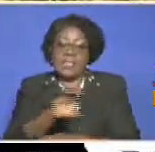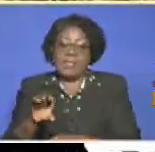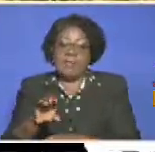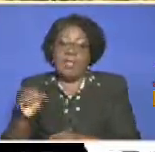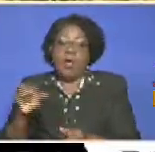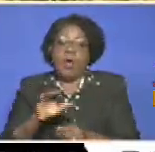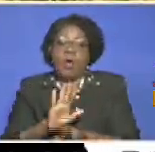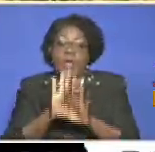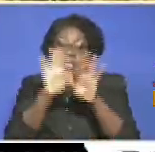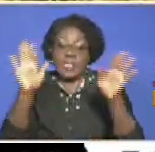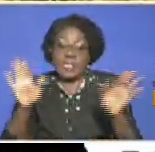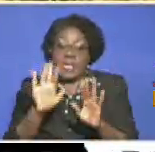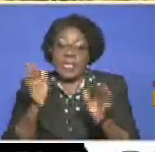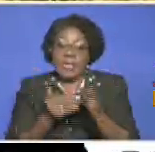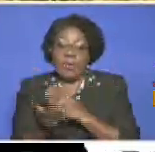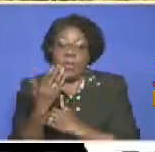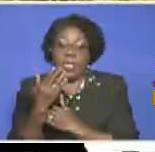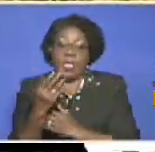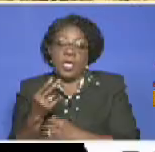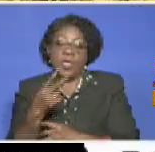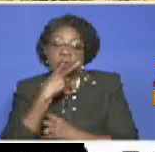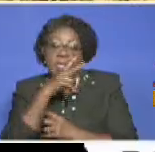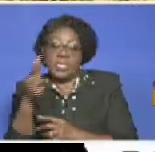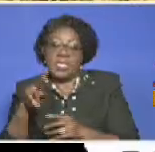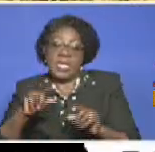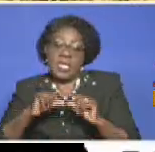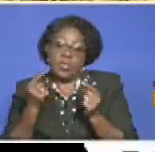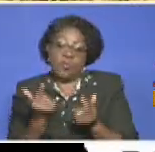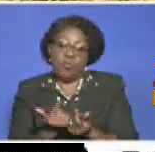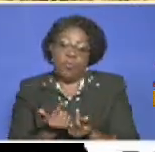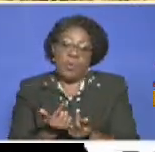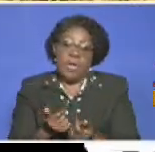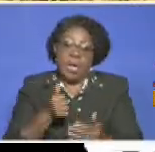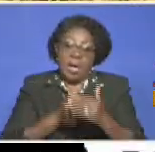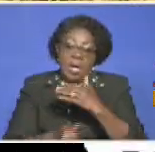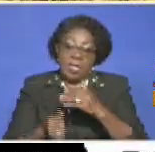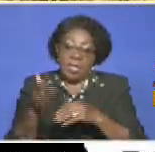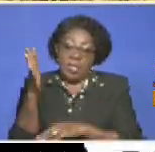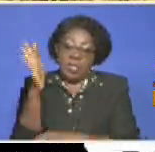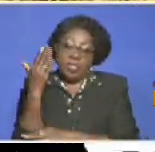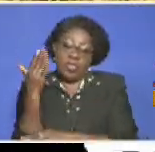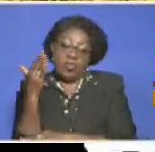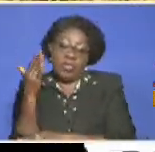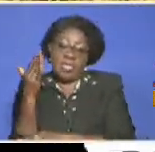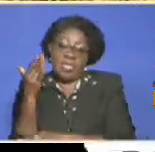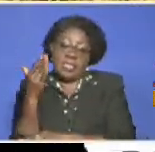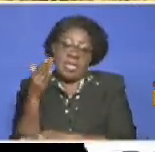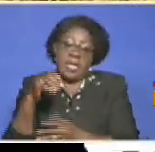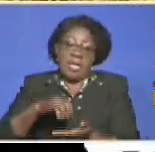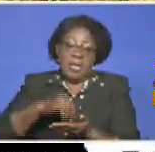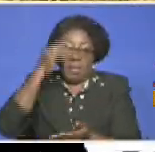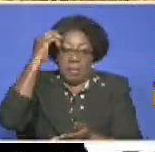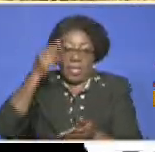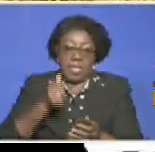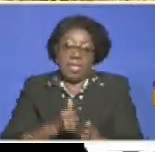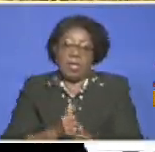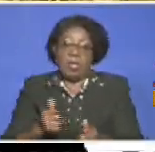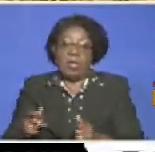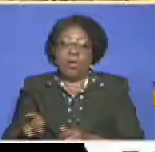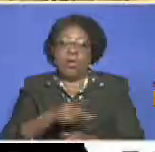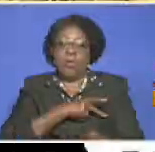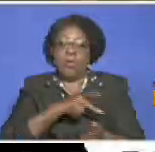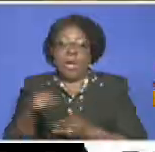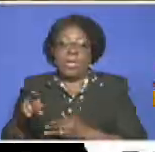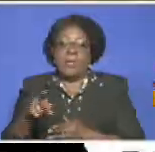Sunday, Johnson and his kohei, or students, meet to perfect their skills in the art of karate and also life. The children that are